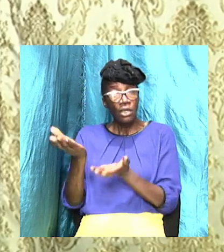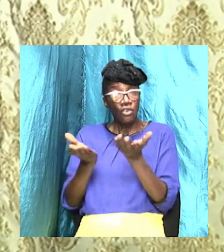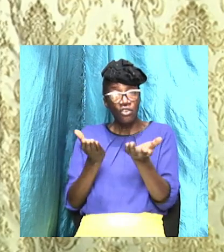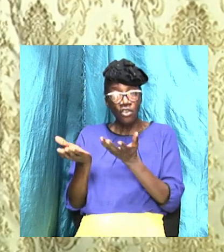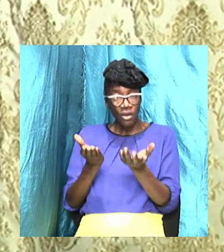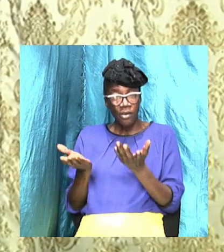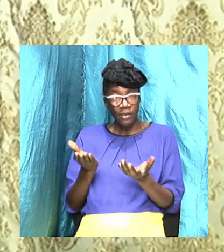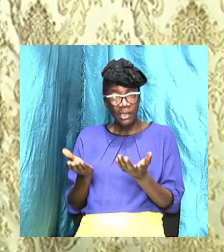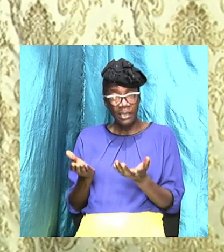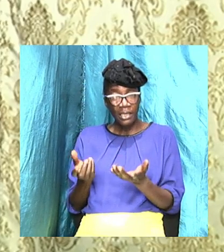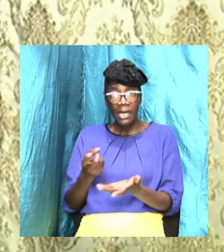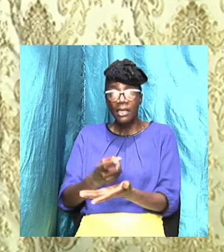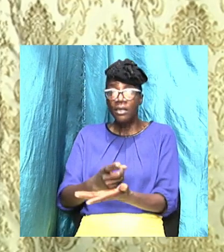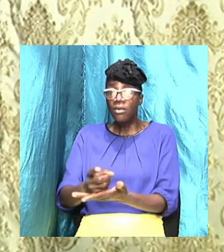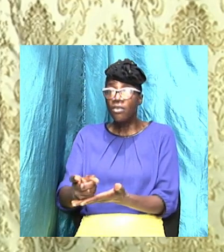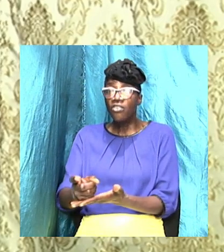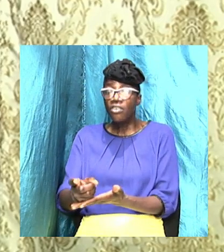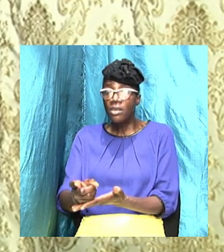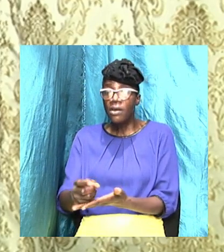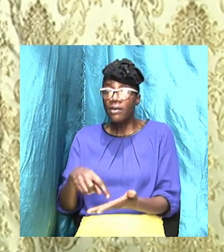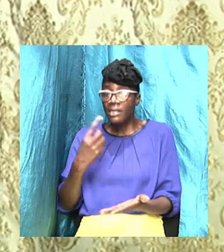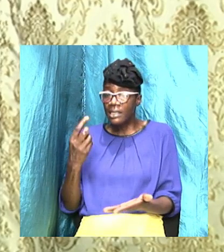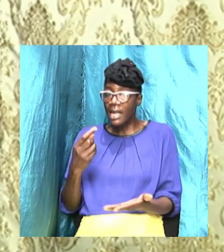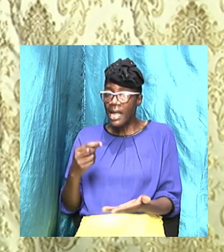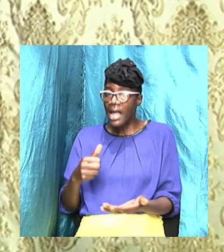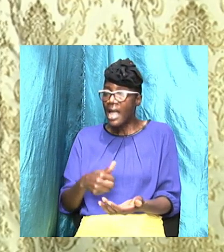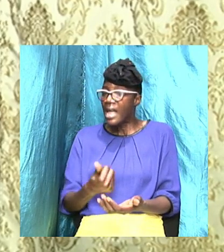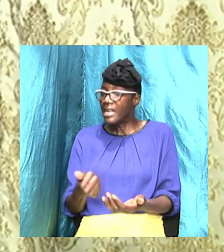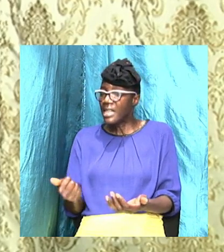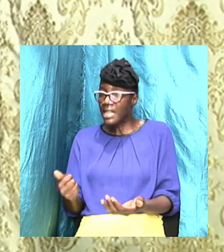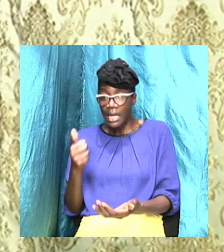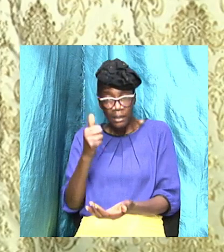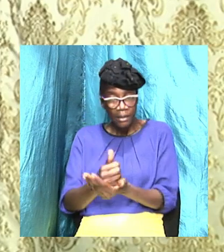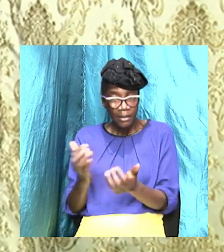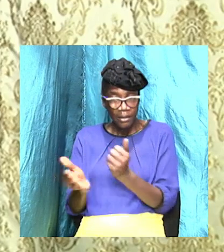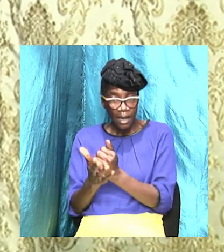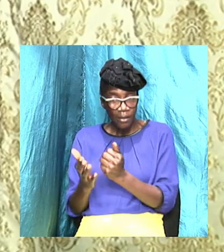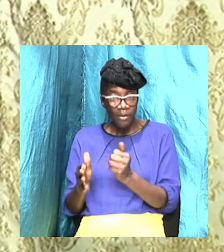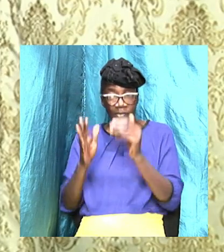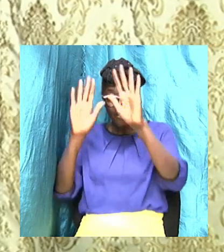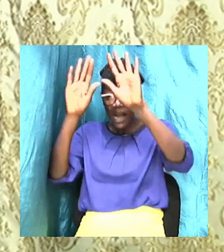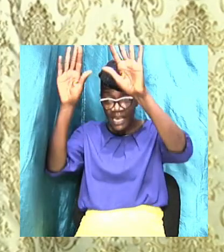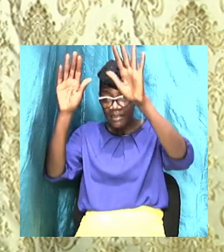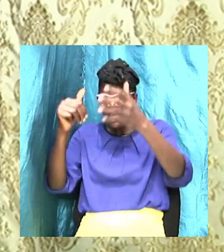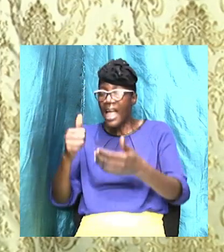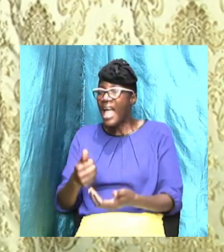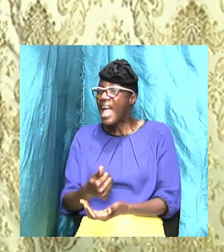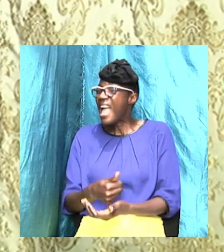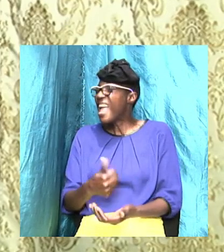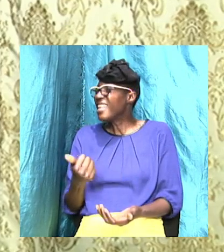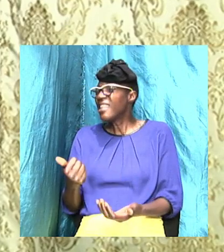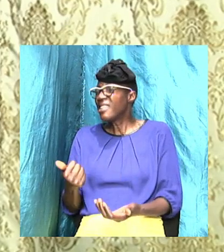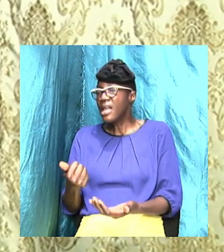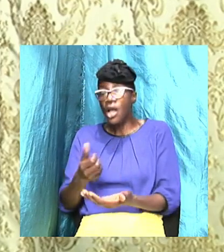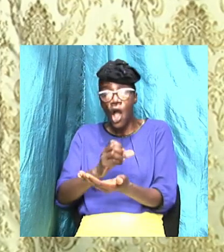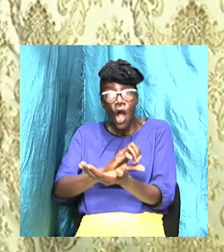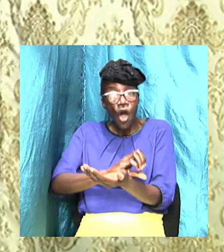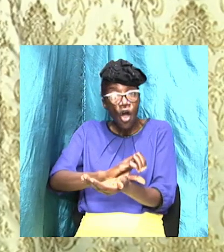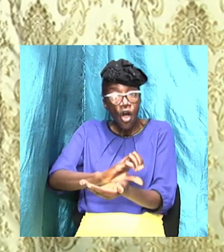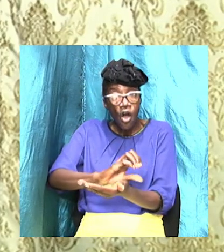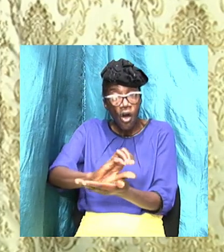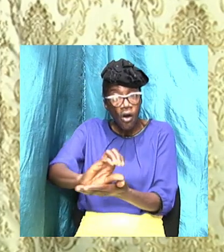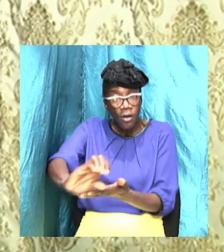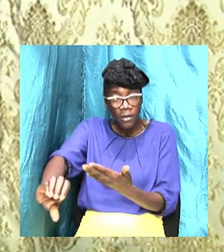The dictionary defines sacrifice as anything consecrated and offered to God. As believers, how do we